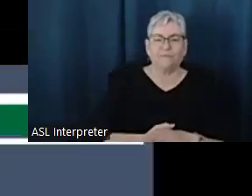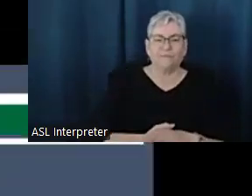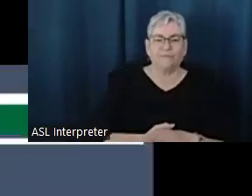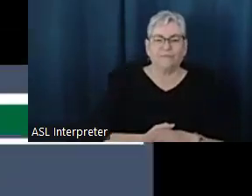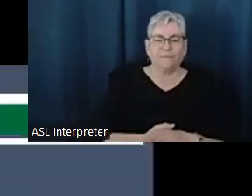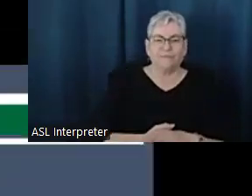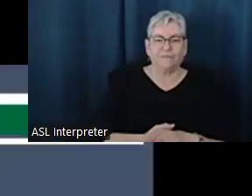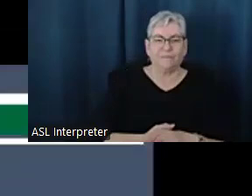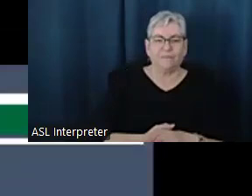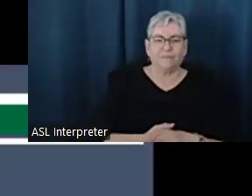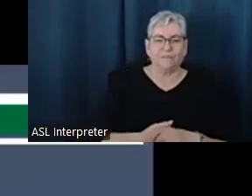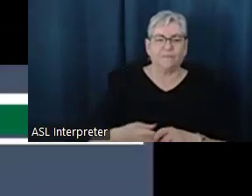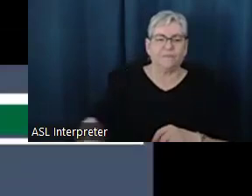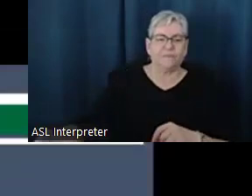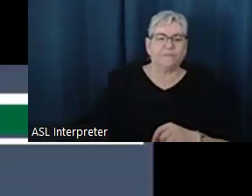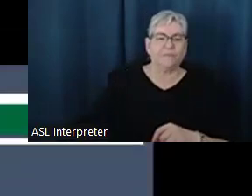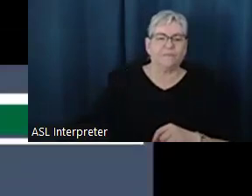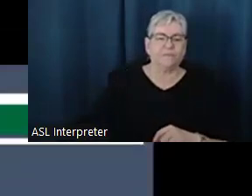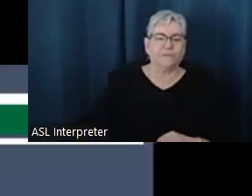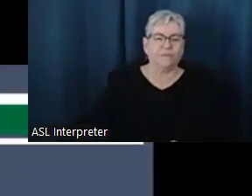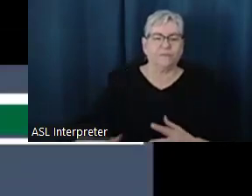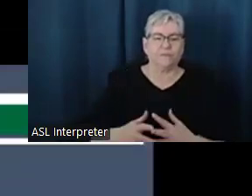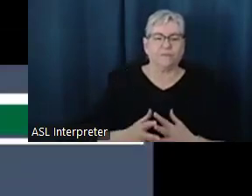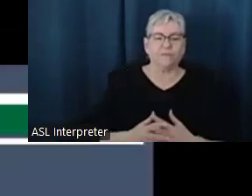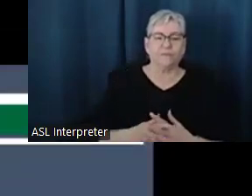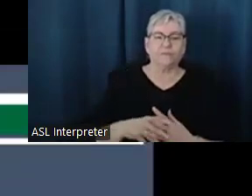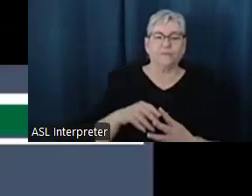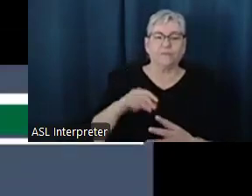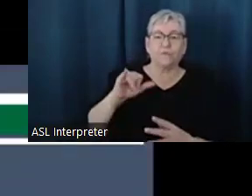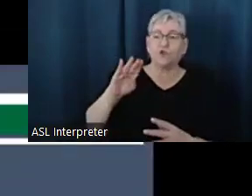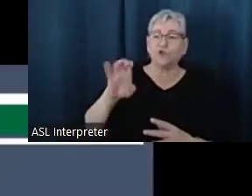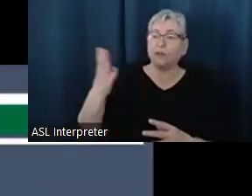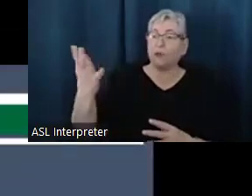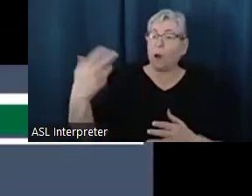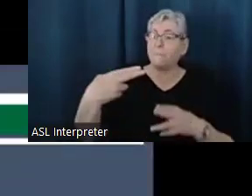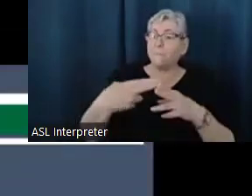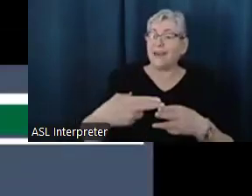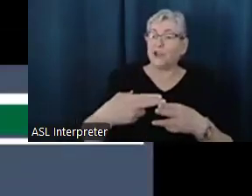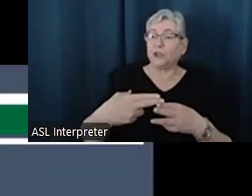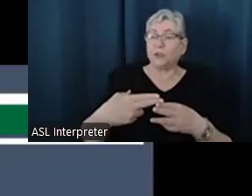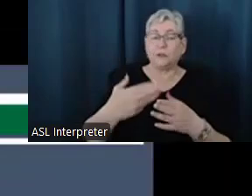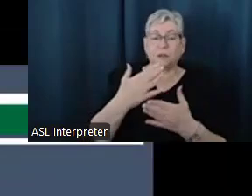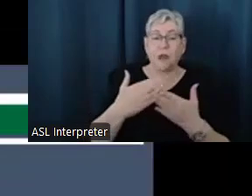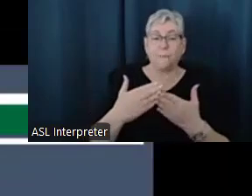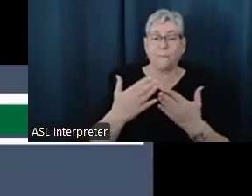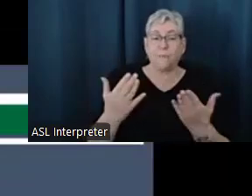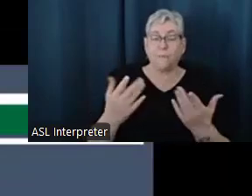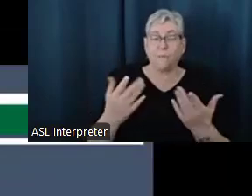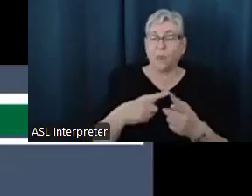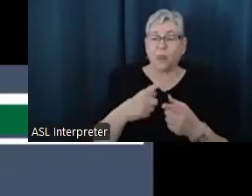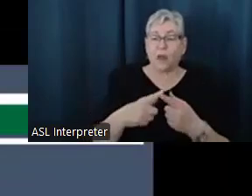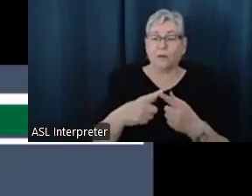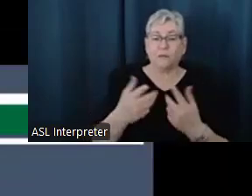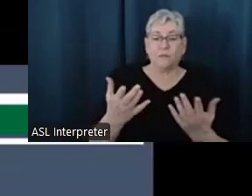Okay. So I think, Josie, if you wanted to mention a couple of things, and then if we wanted folks, if they wanted to hang